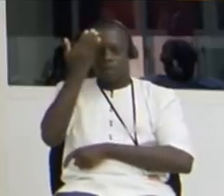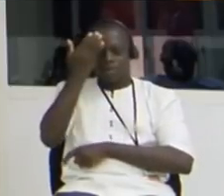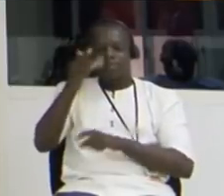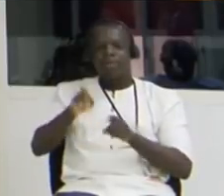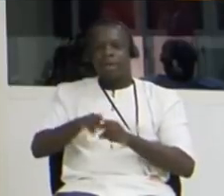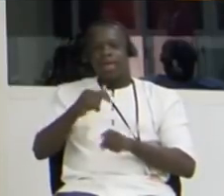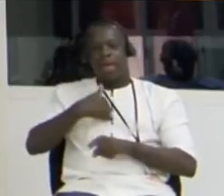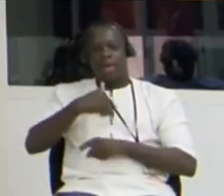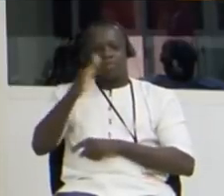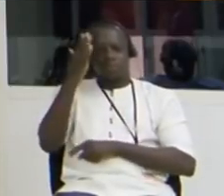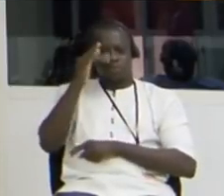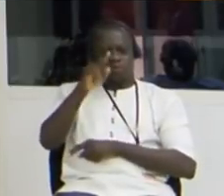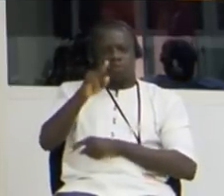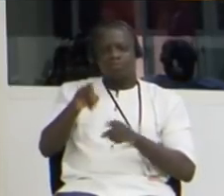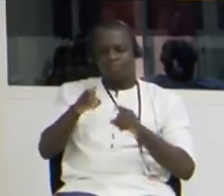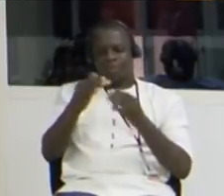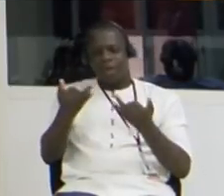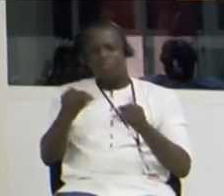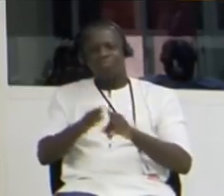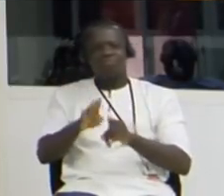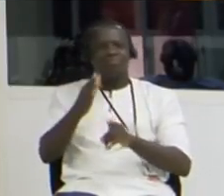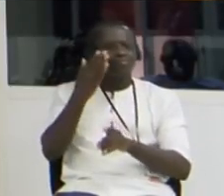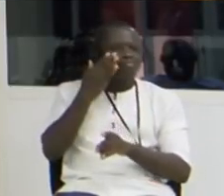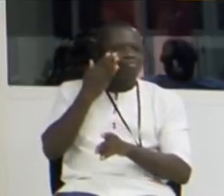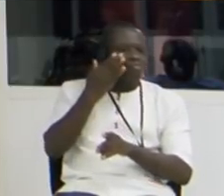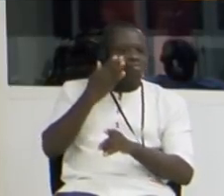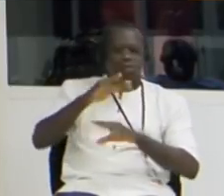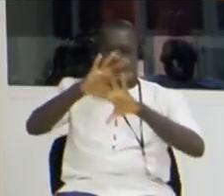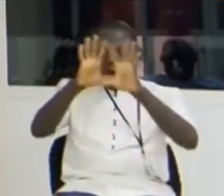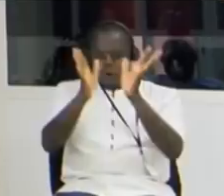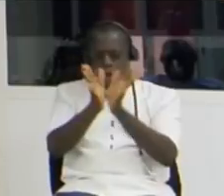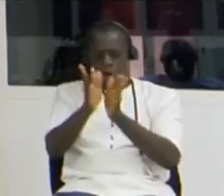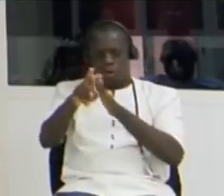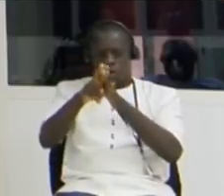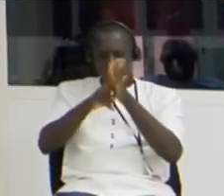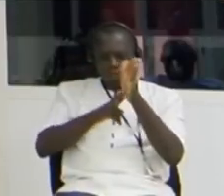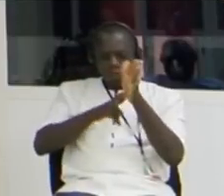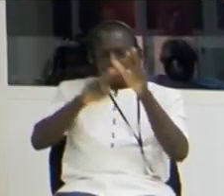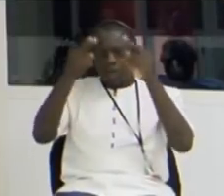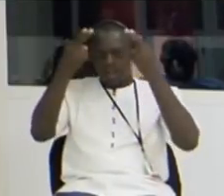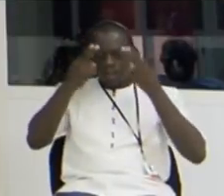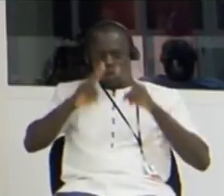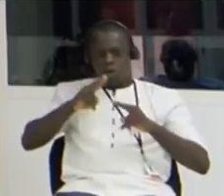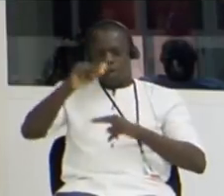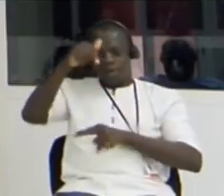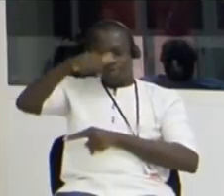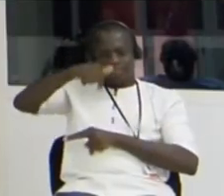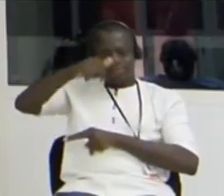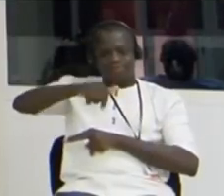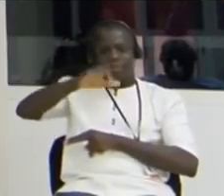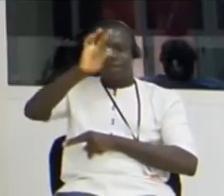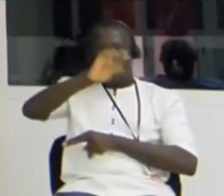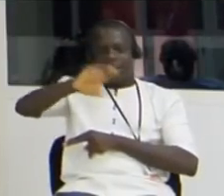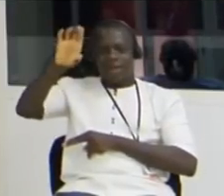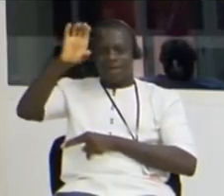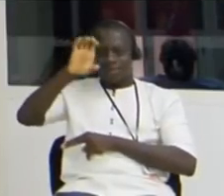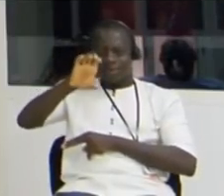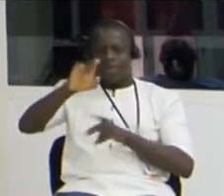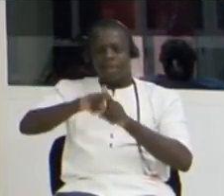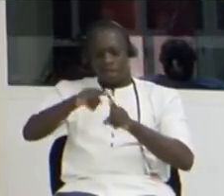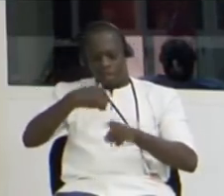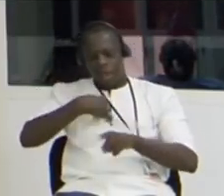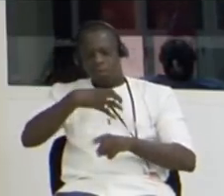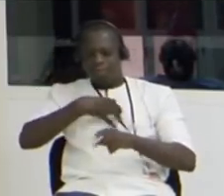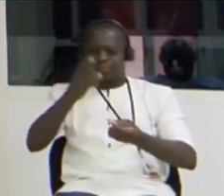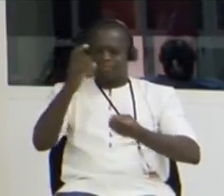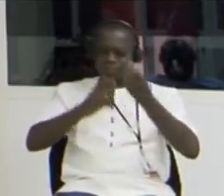I'm sure you're familiar by now with all of our rules and regulations here at the TRRC, but I will just repeat some of them to you